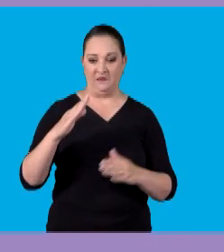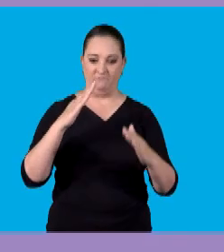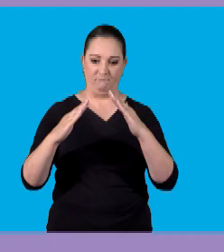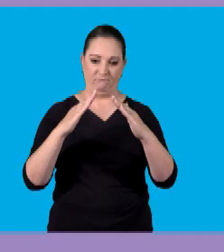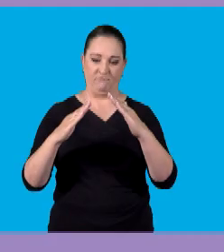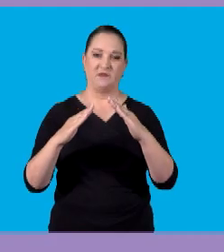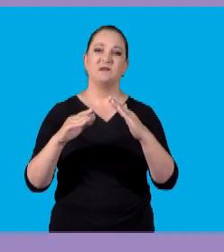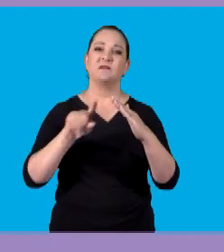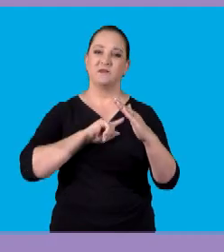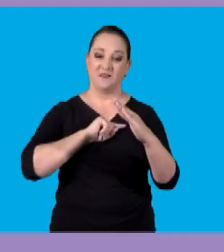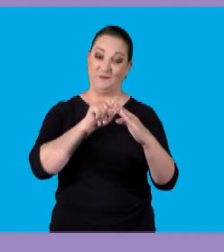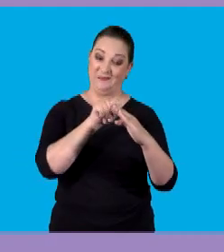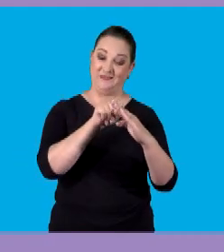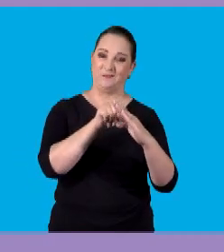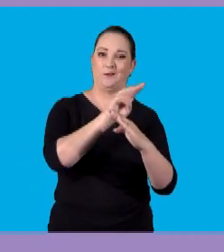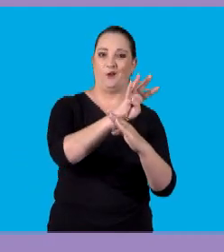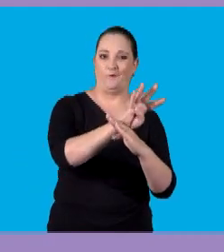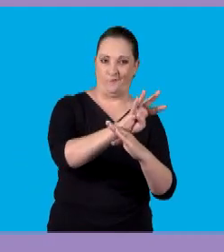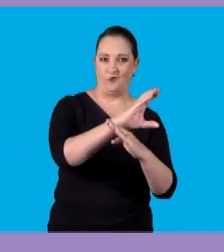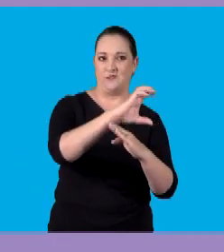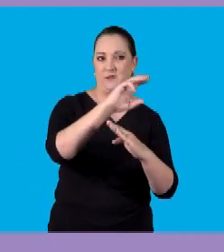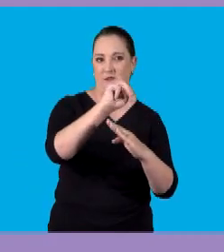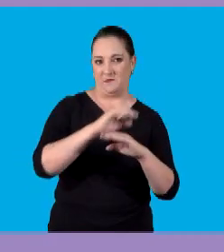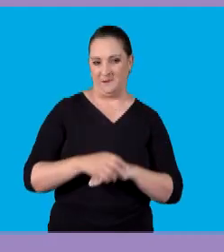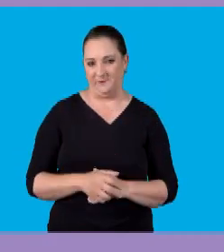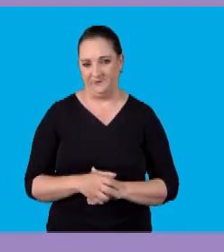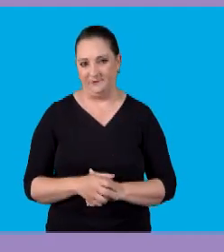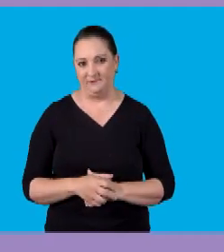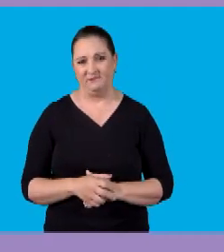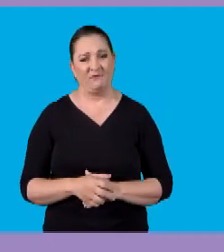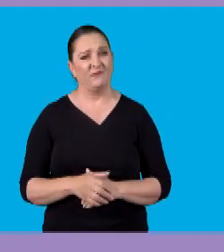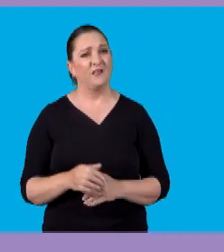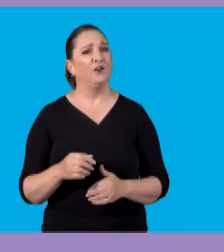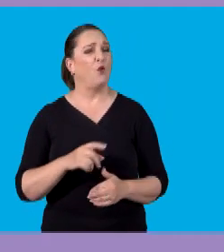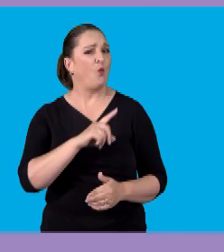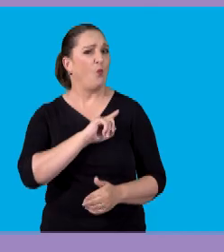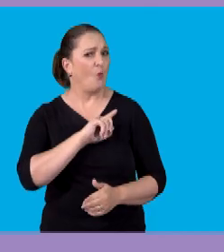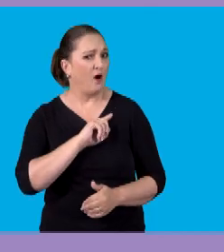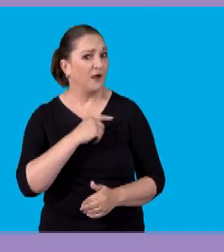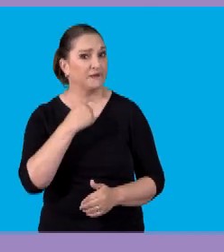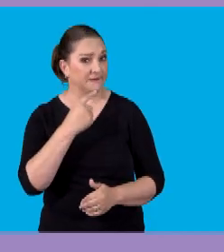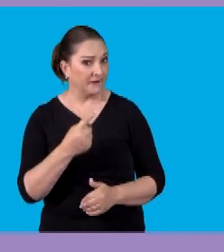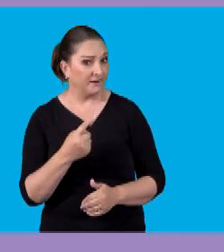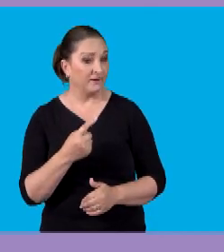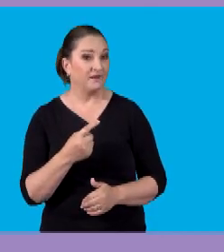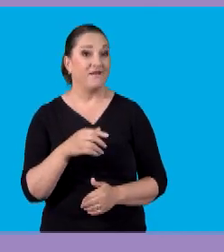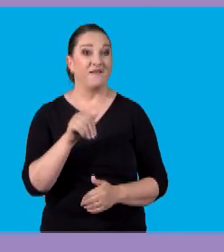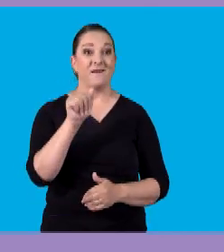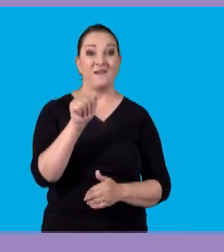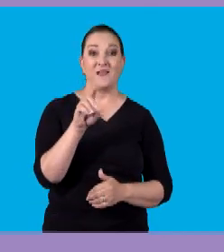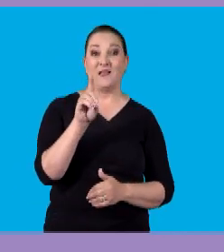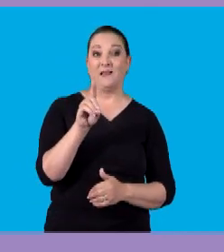to 4 centimeters. And as our reason, we will write to say that it is